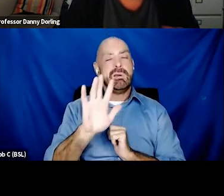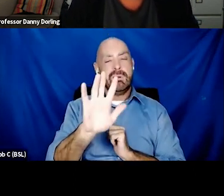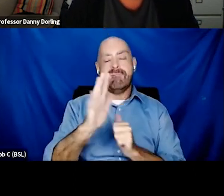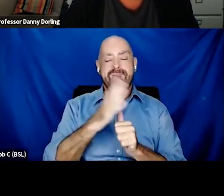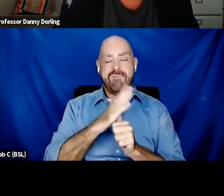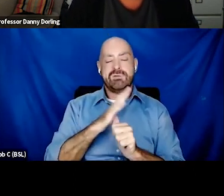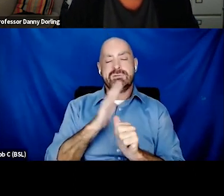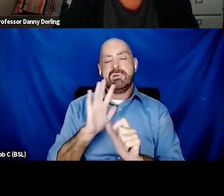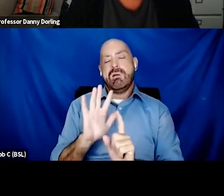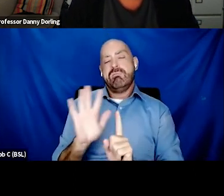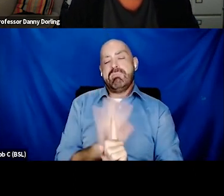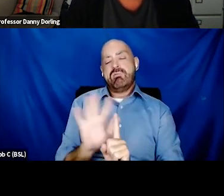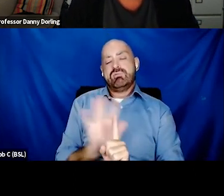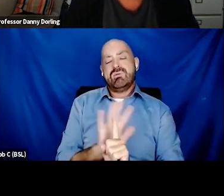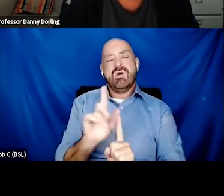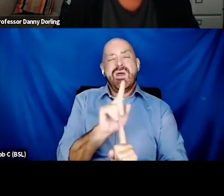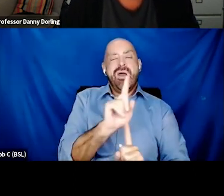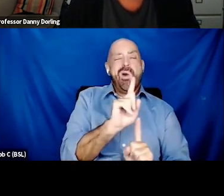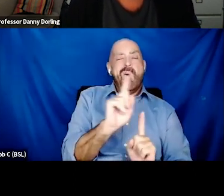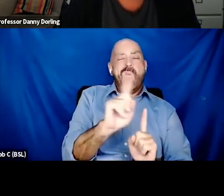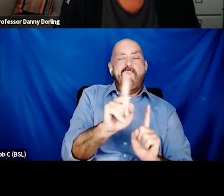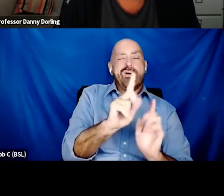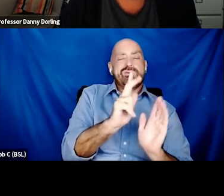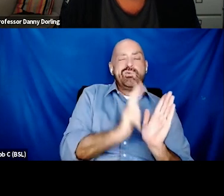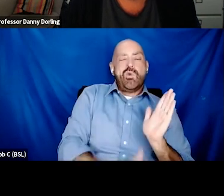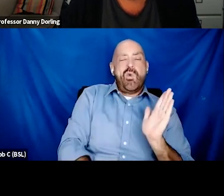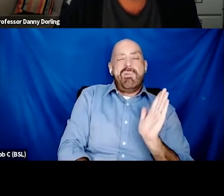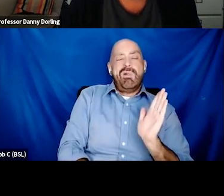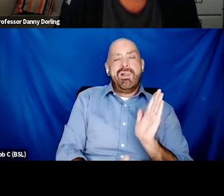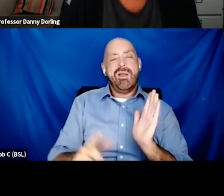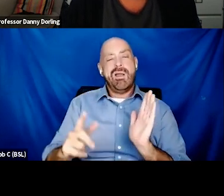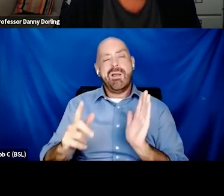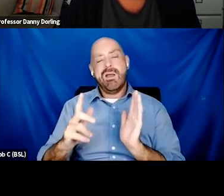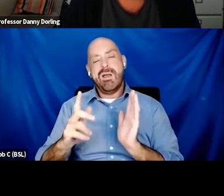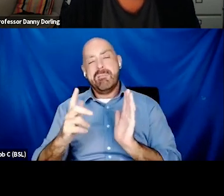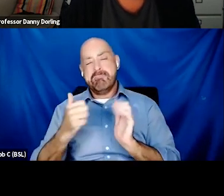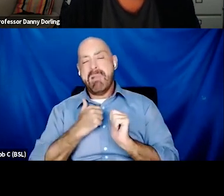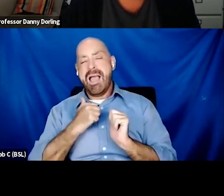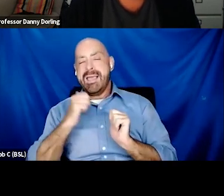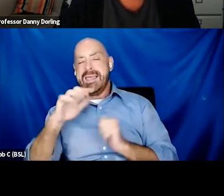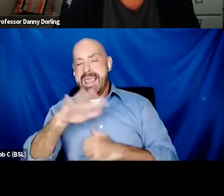about what is normal and some things I know more about.